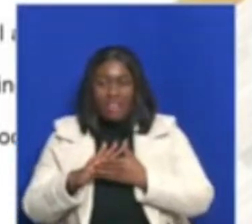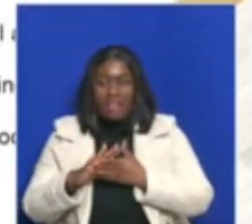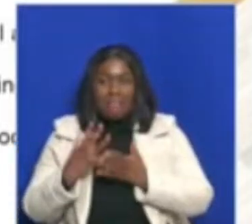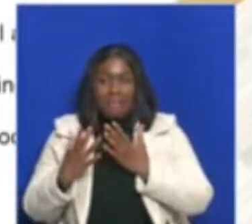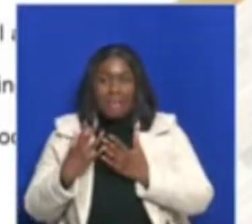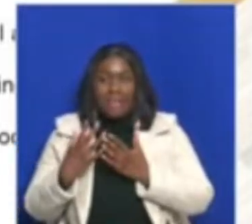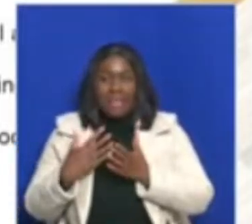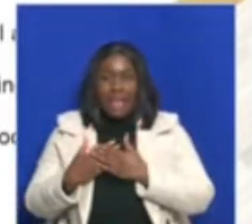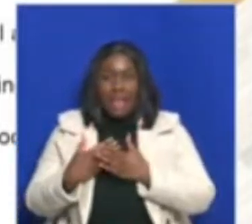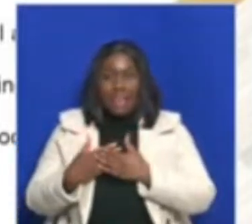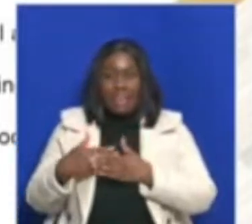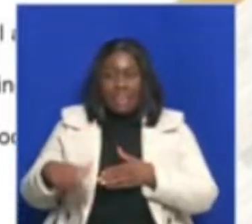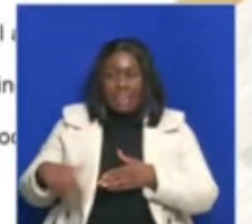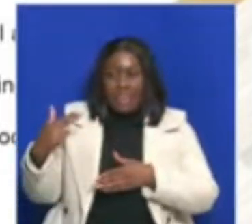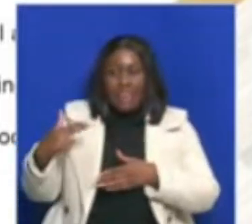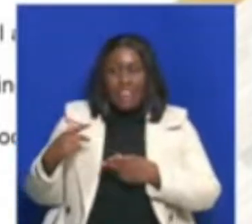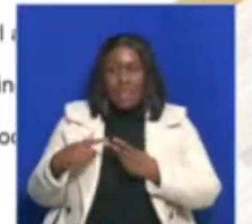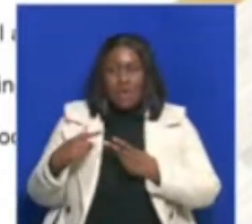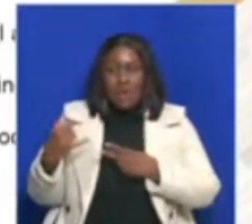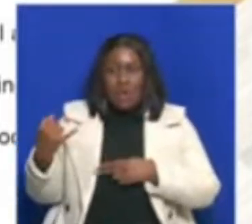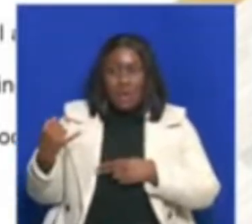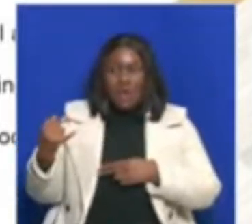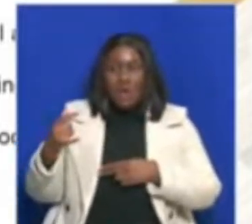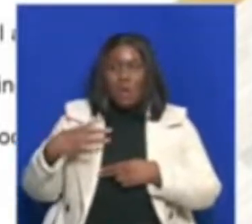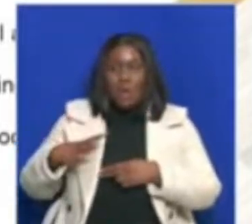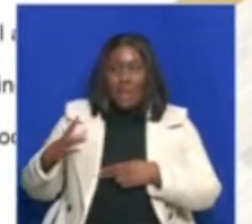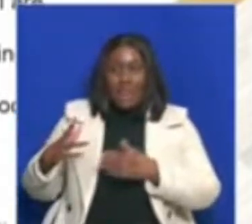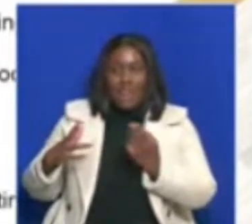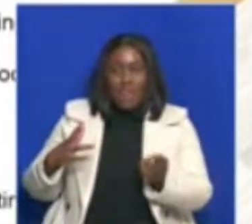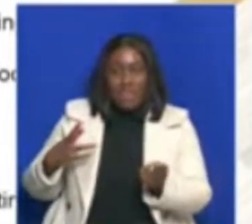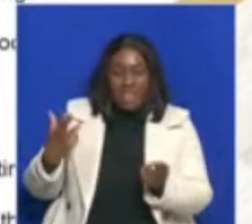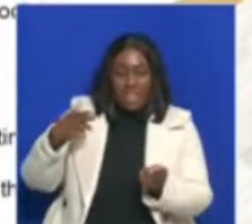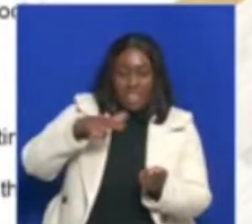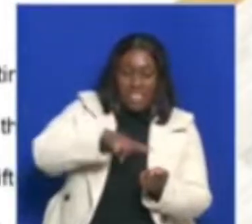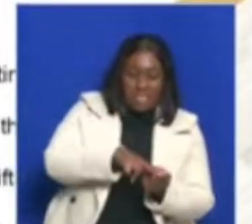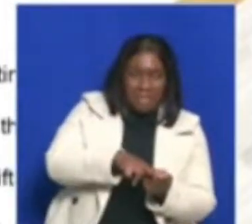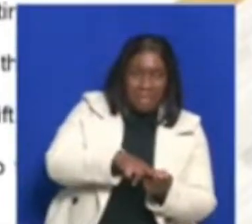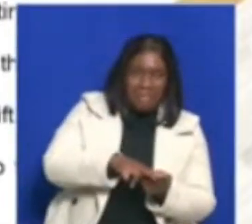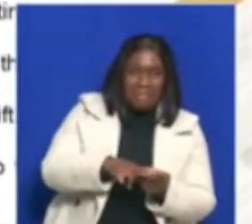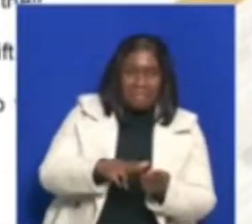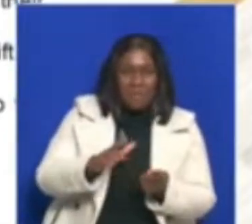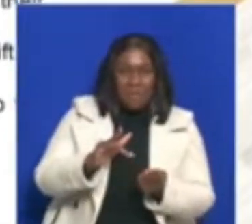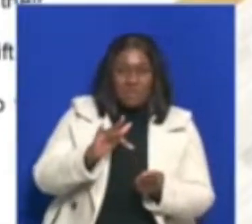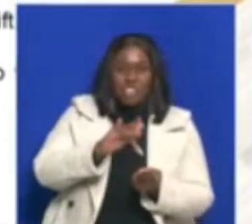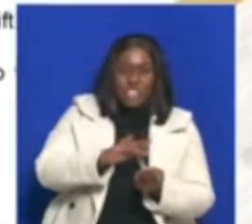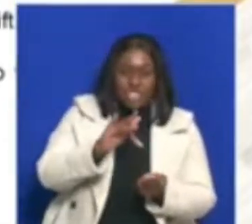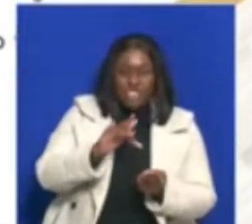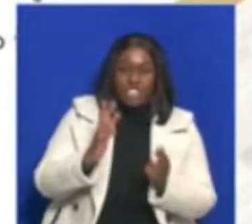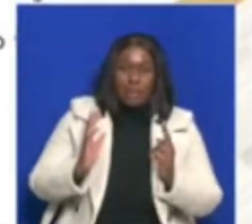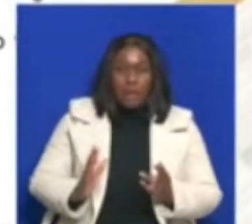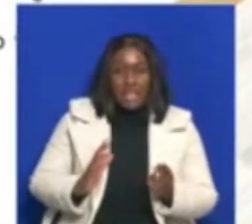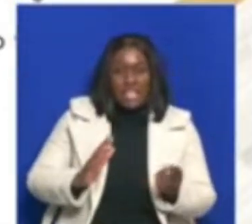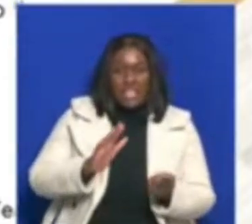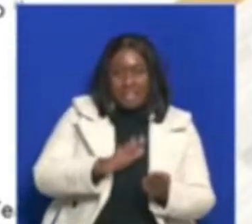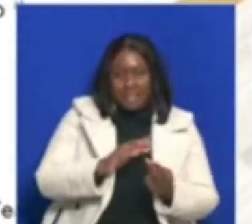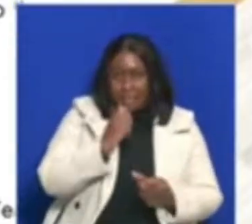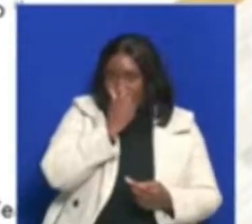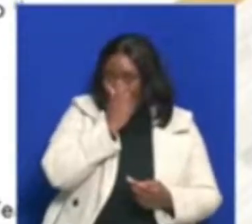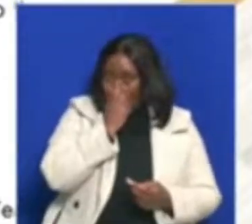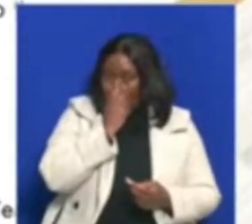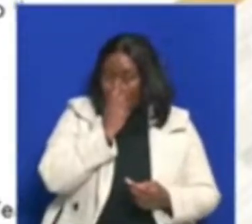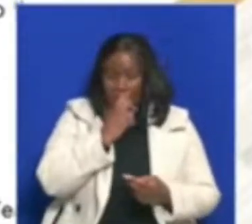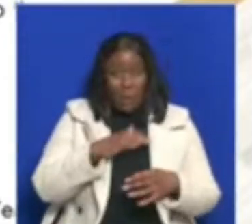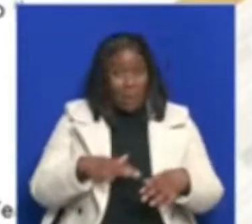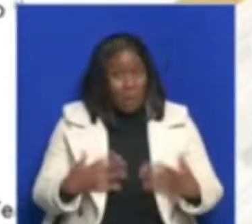primary residue on the deceased. At scenes where task teams are involved in the shooting, almost without exception, there